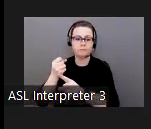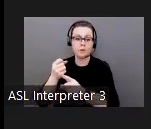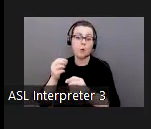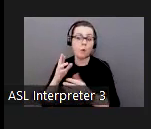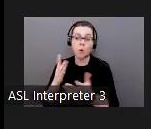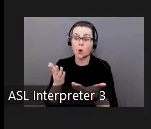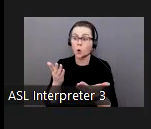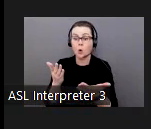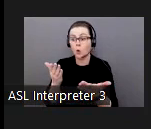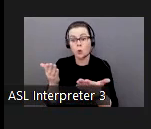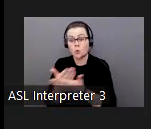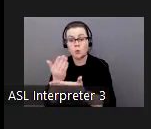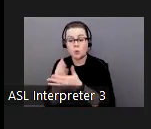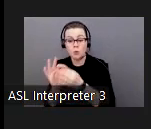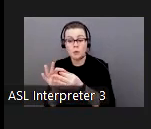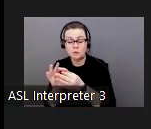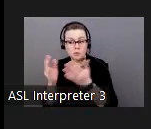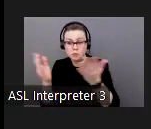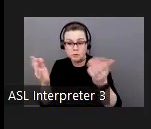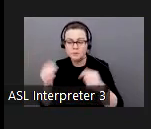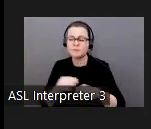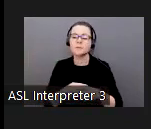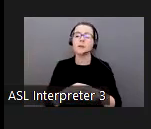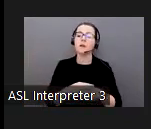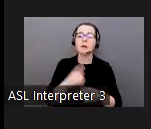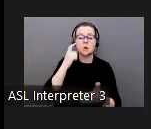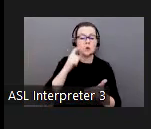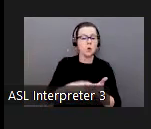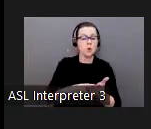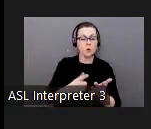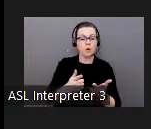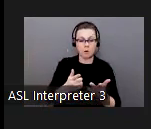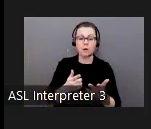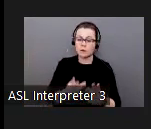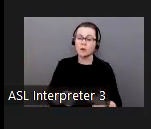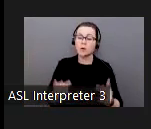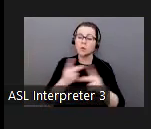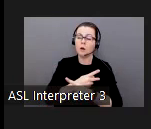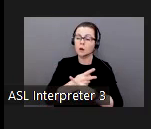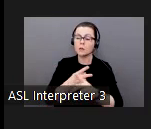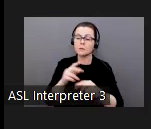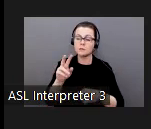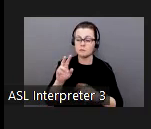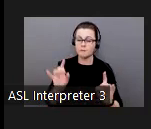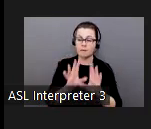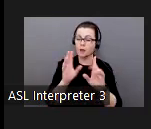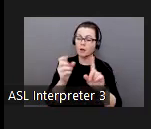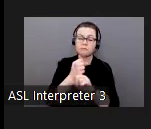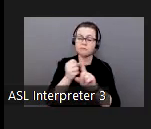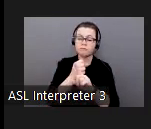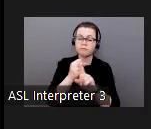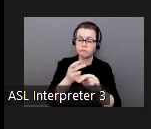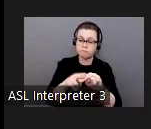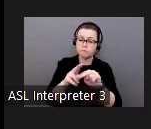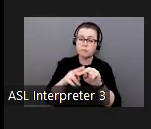And retirement has been linked to this. Retirement is such a large life change. And one of the things we see is that